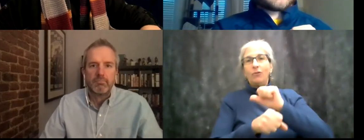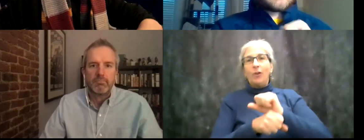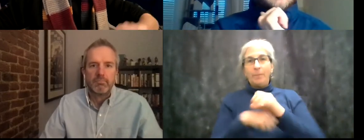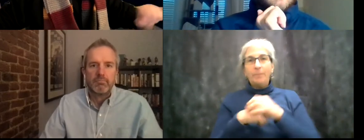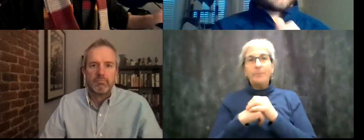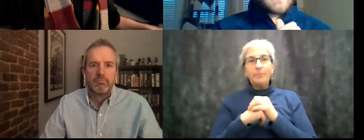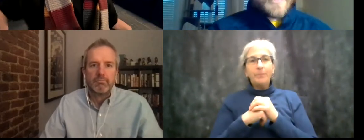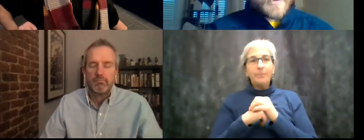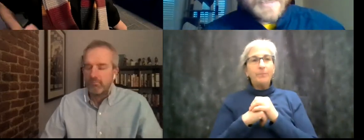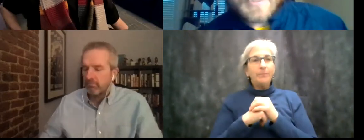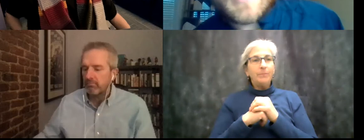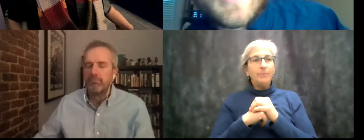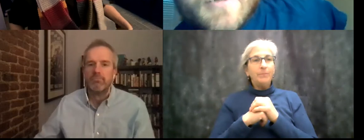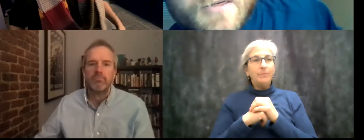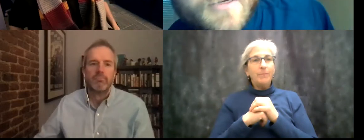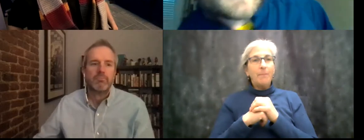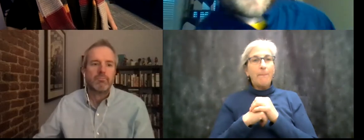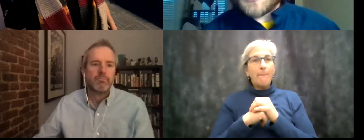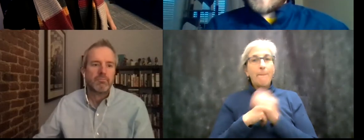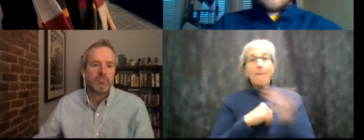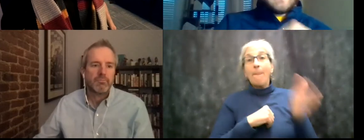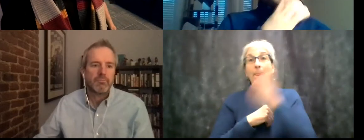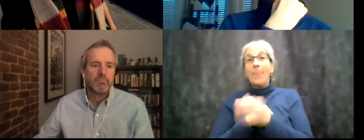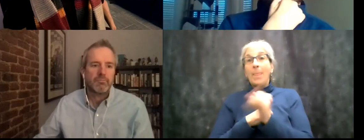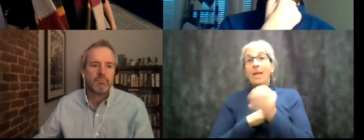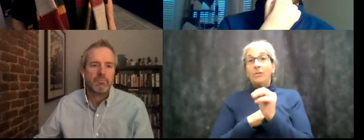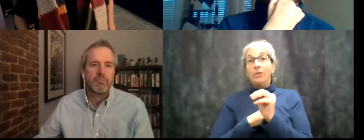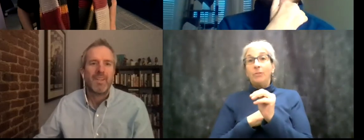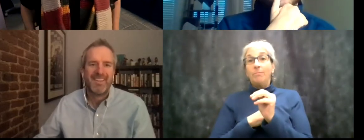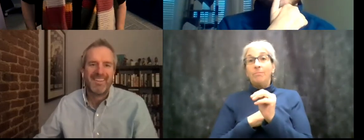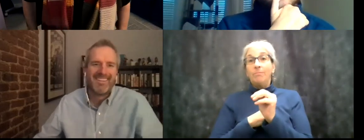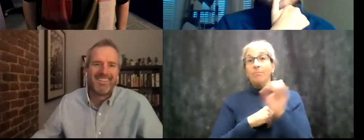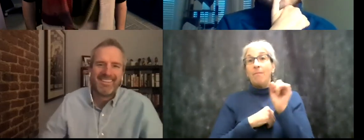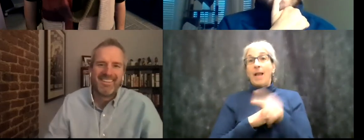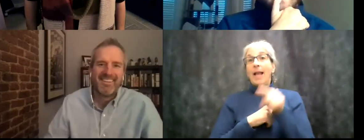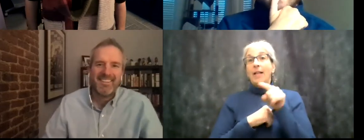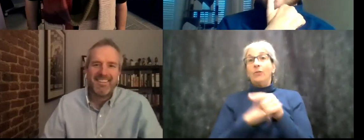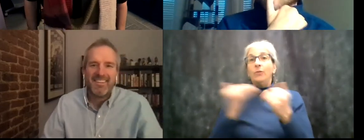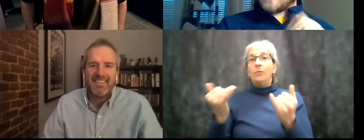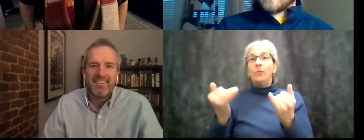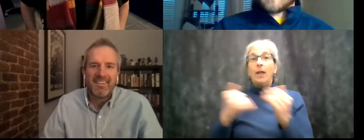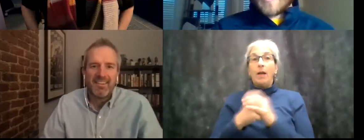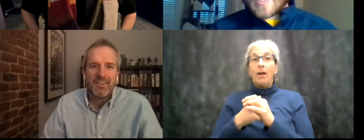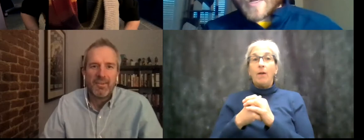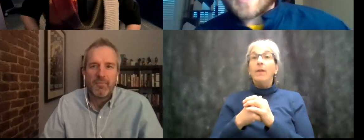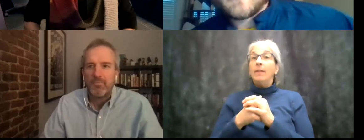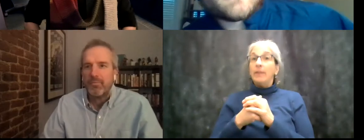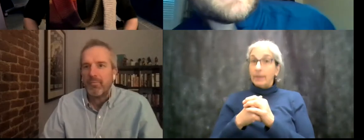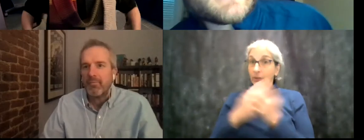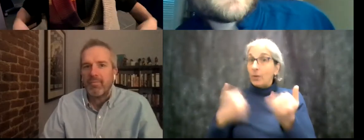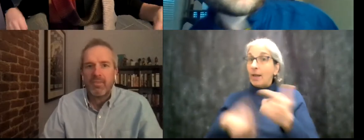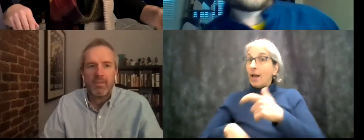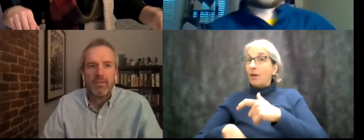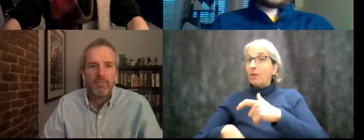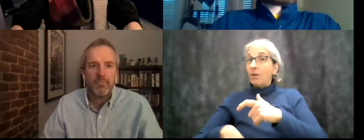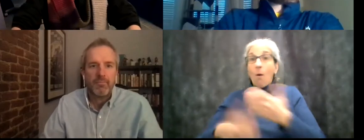Absolutely. All right, let's see. Jim, I'm going to come back to you. And we are bumping up against the Q&A